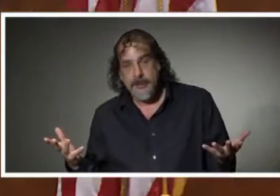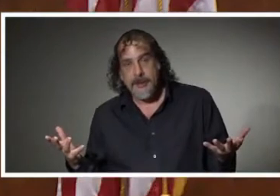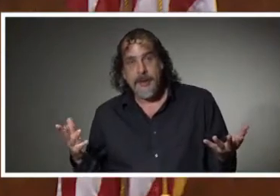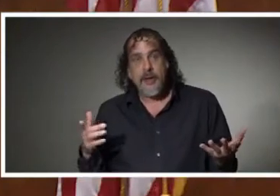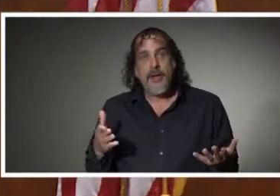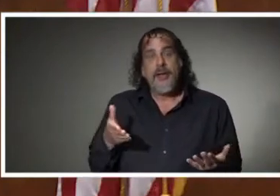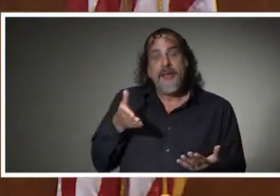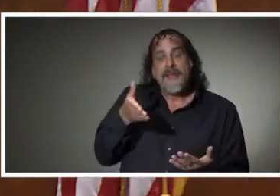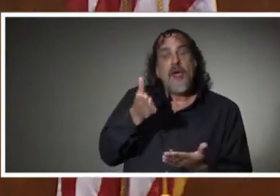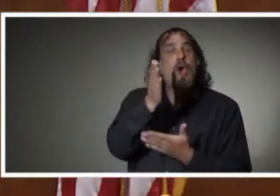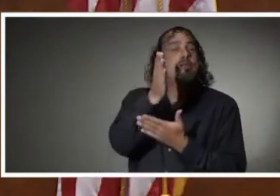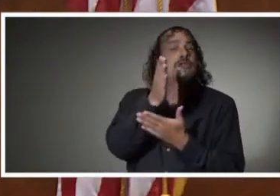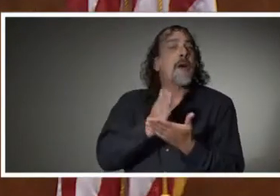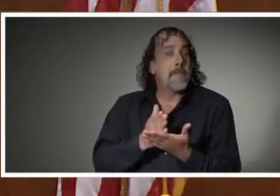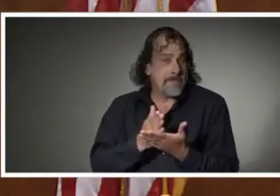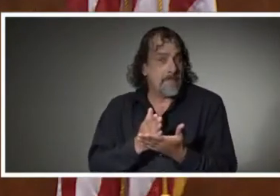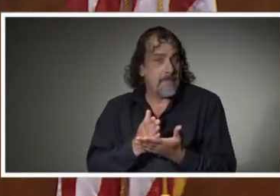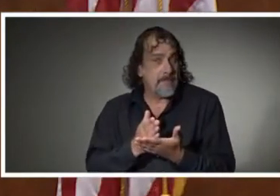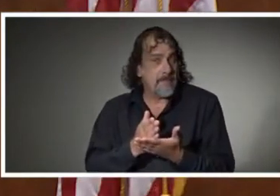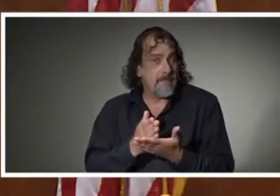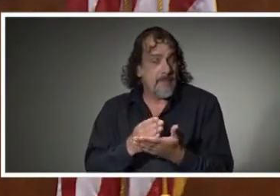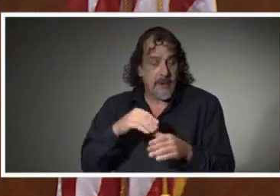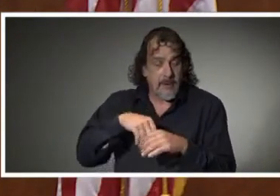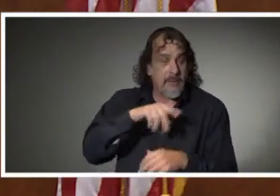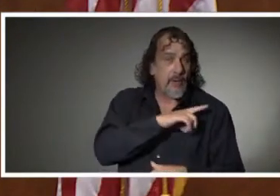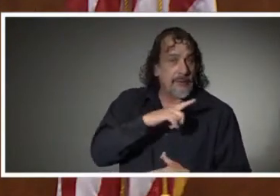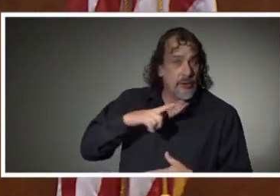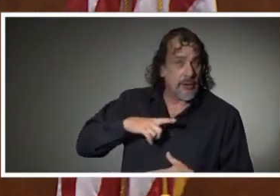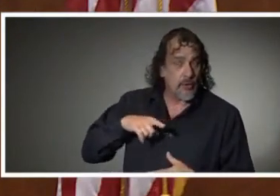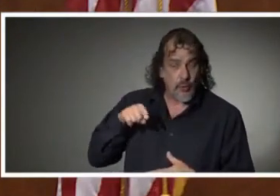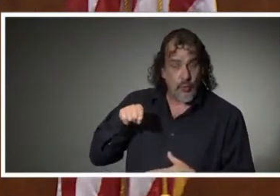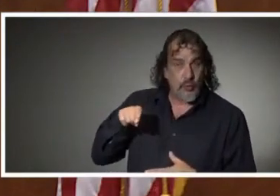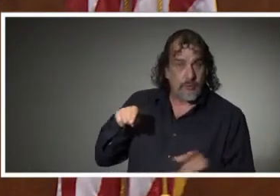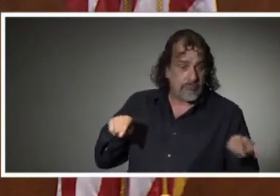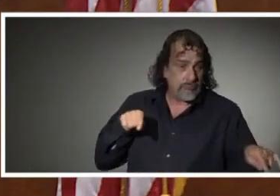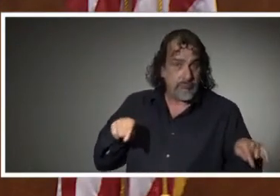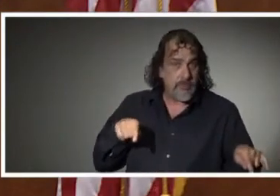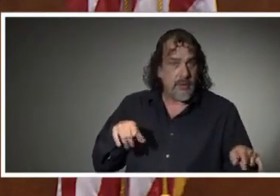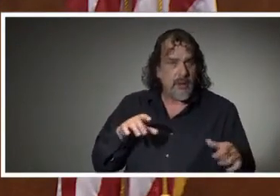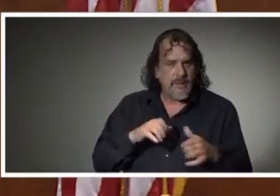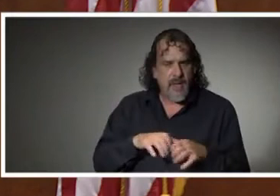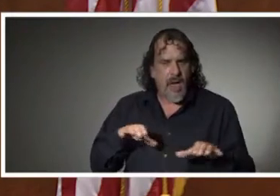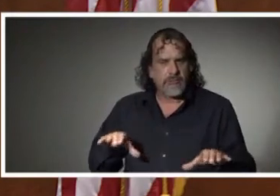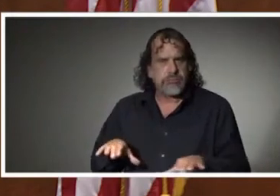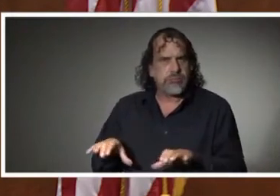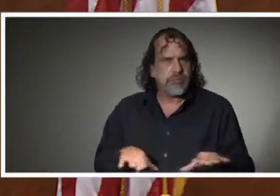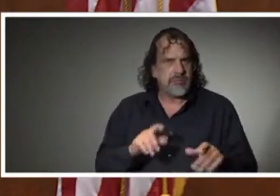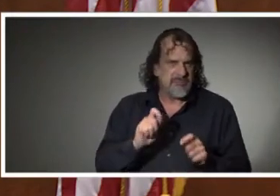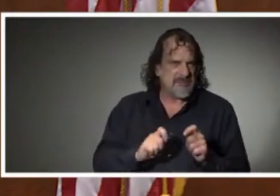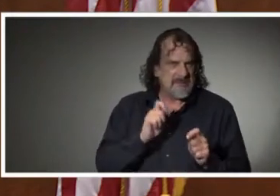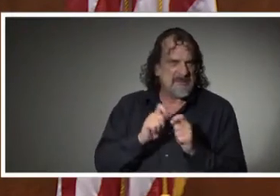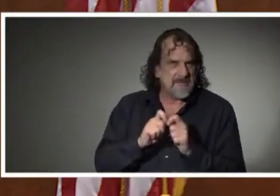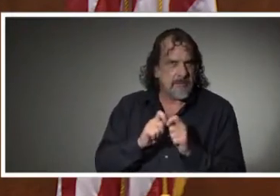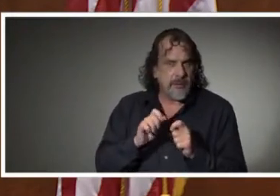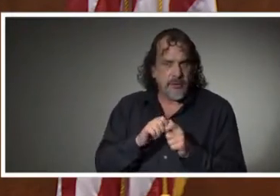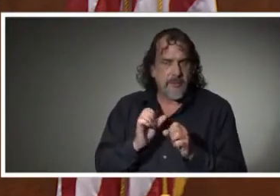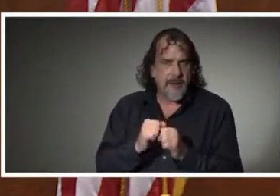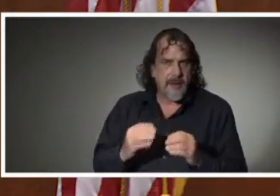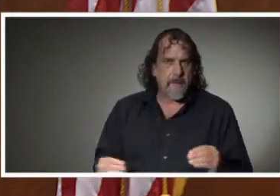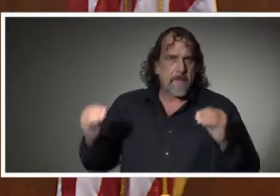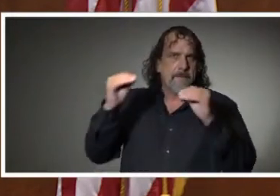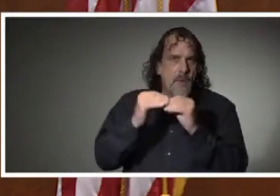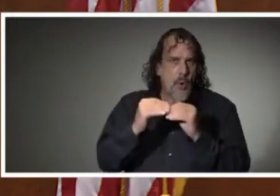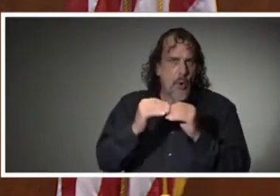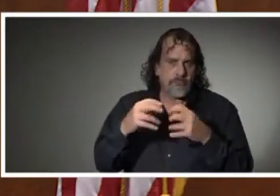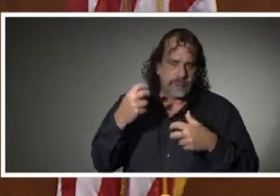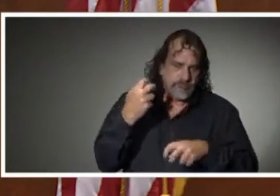There are some in the legislature that took intentional action to make it even more difficult for us to